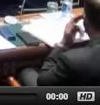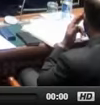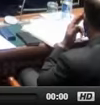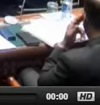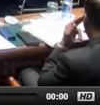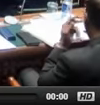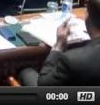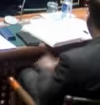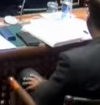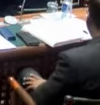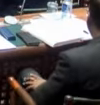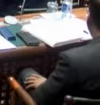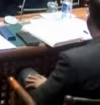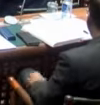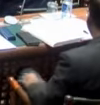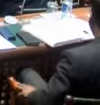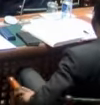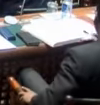You have the floor, sir.